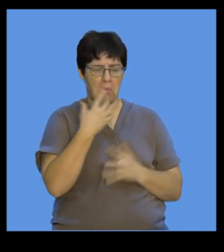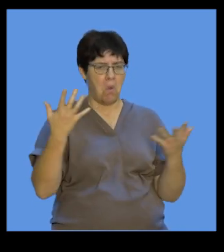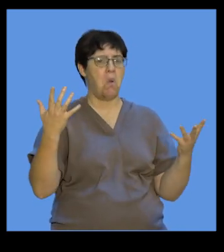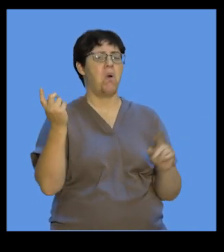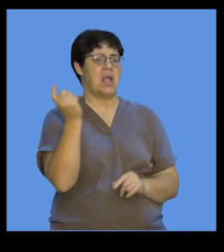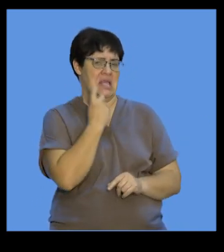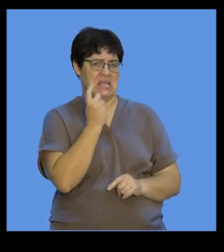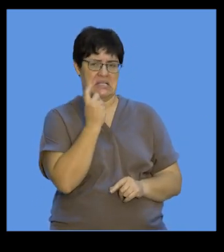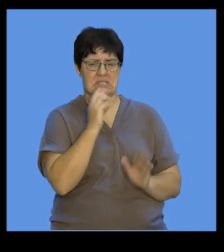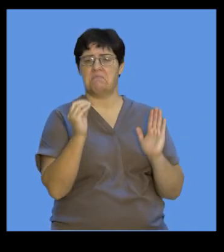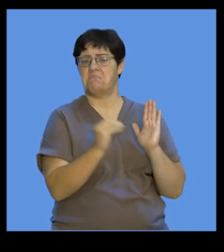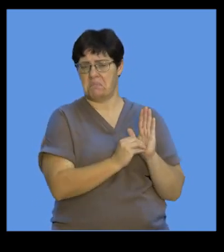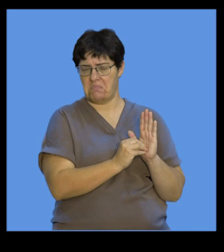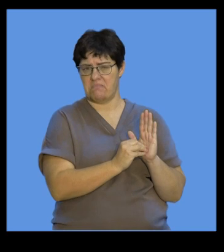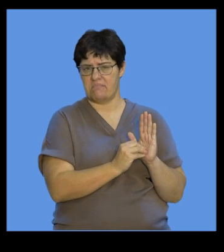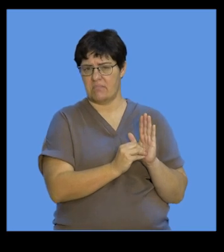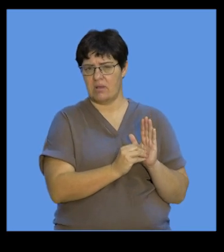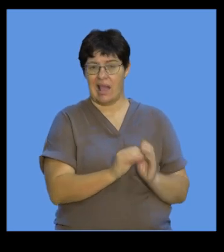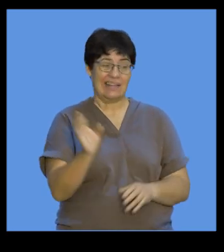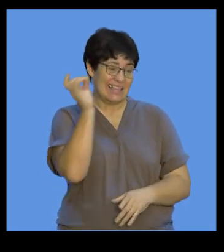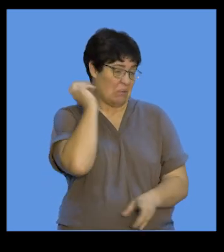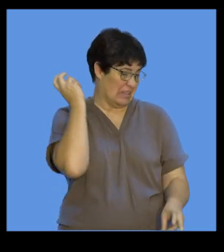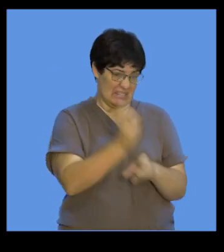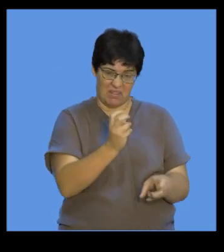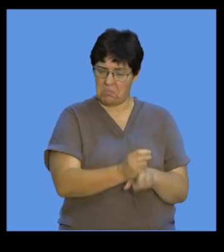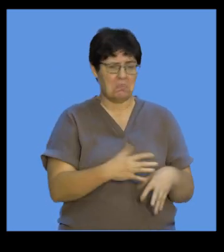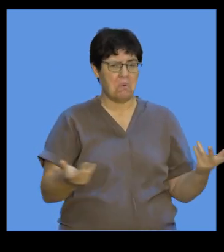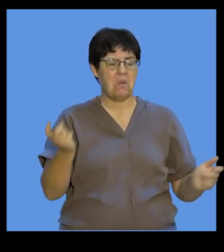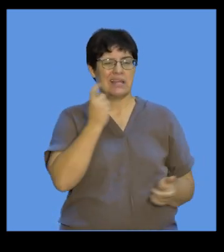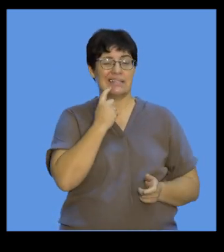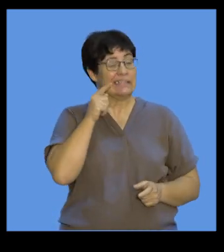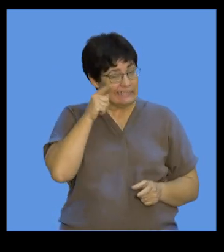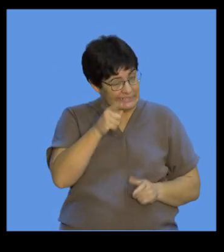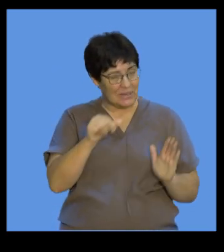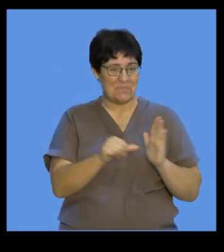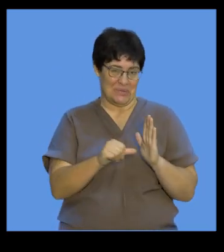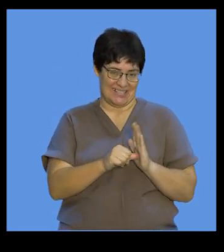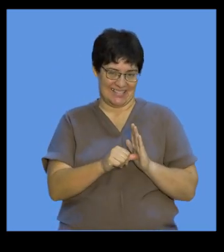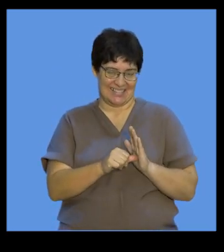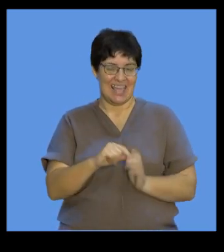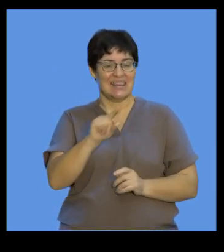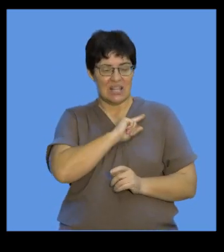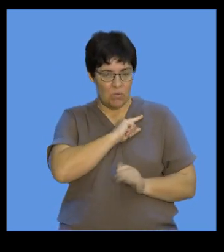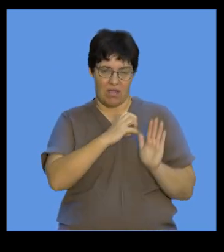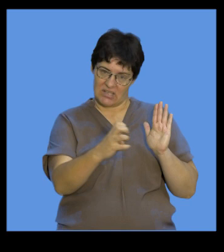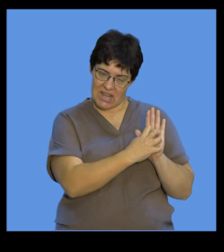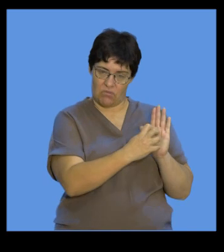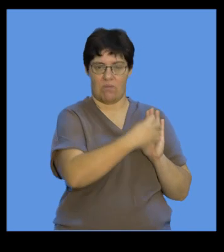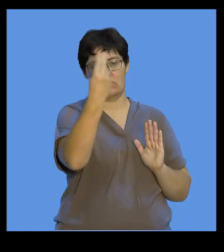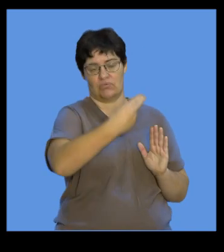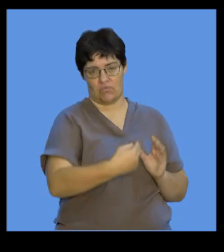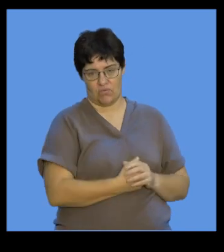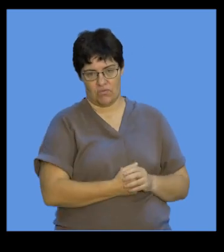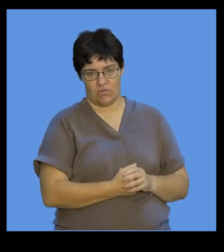simpler than it sounded. And that's the important part here. That's why we draw diagrams, okay? I'm